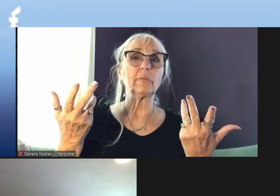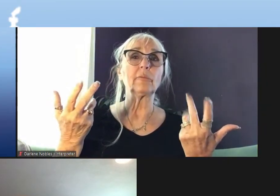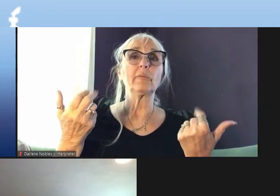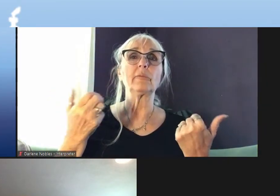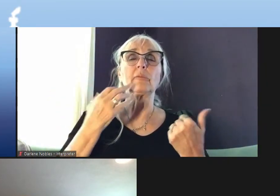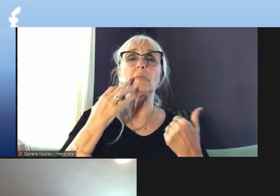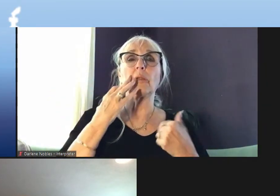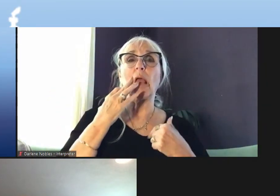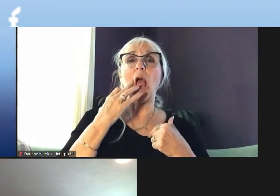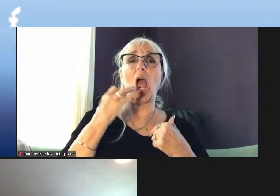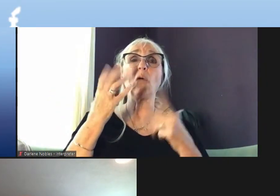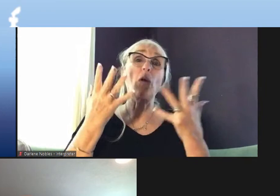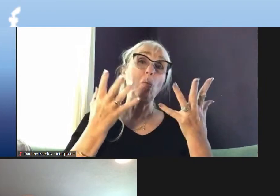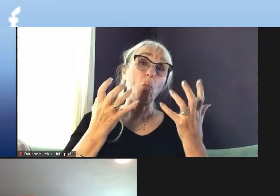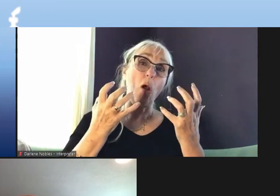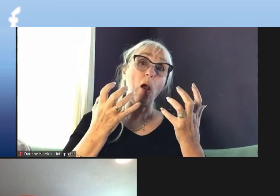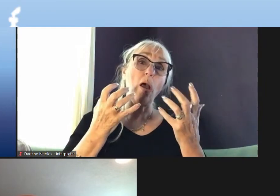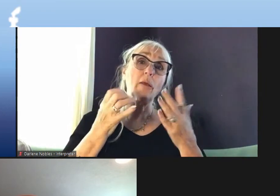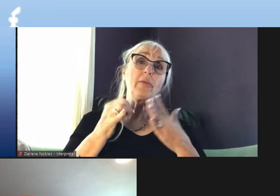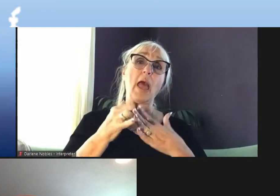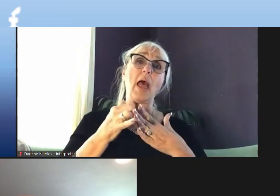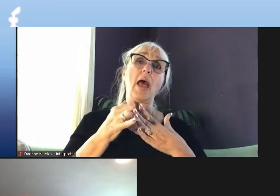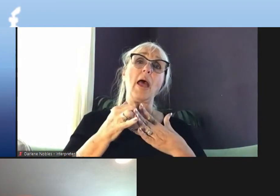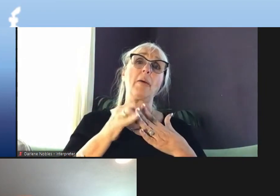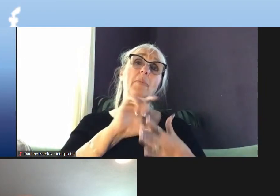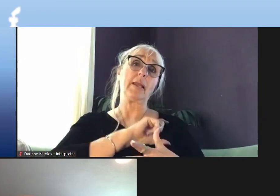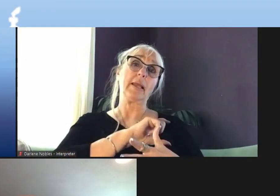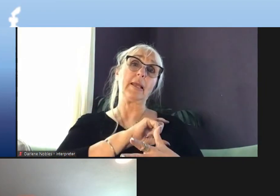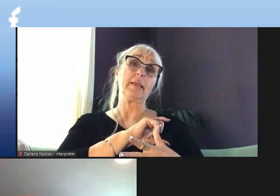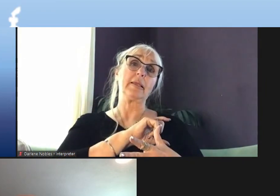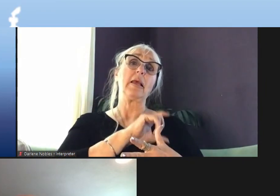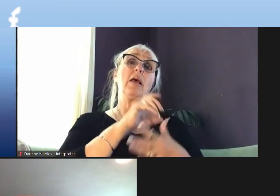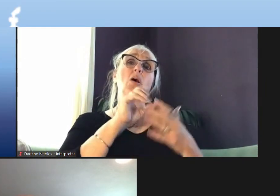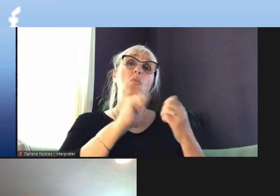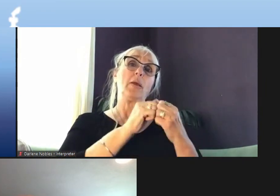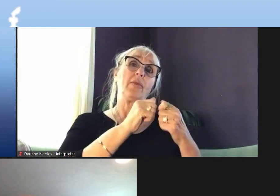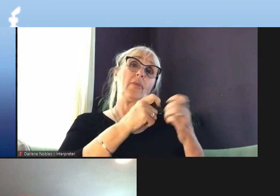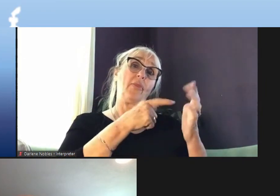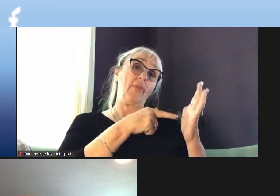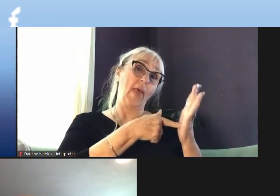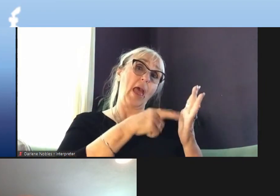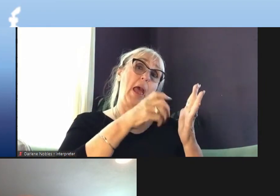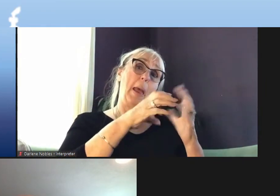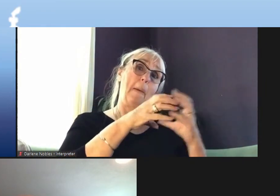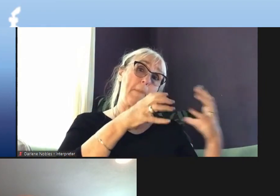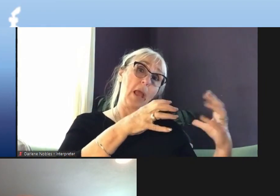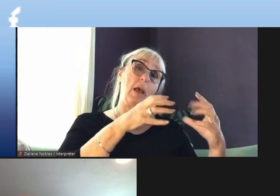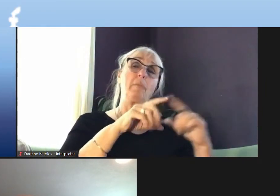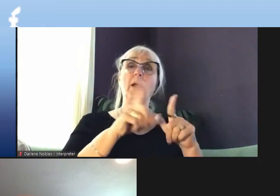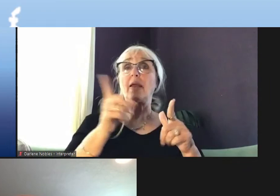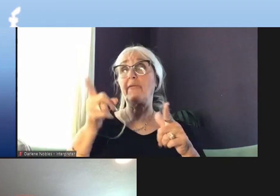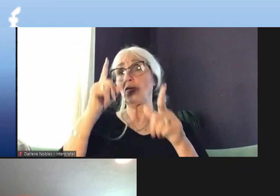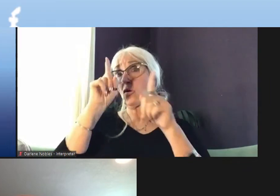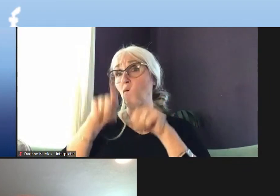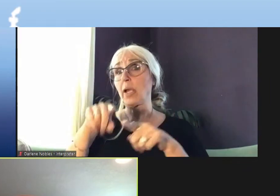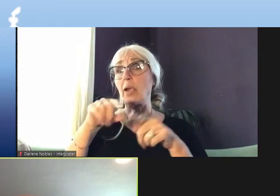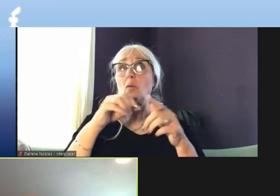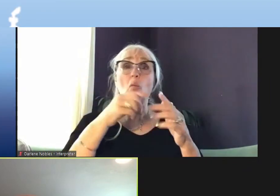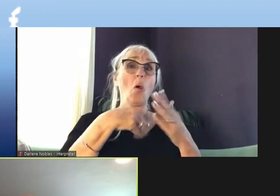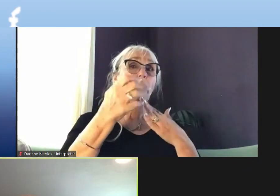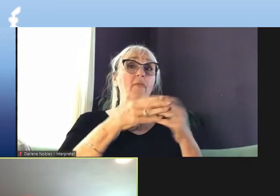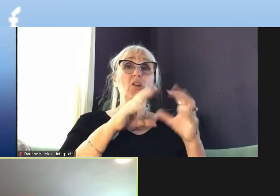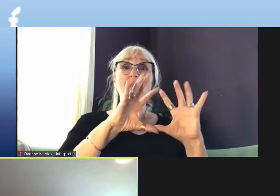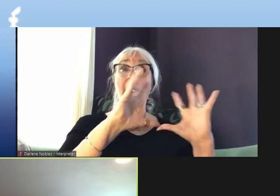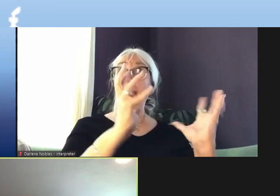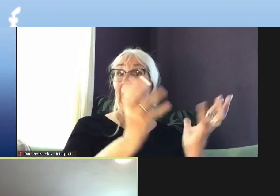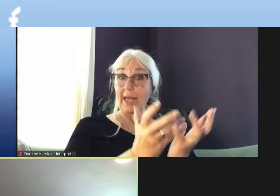we want this police interceptor vehicle with an amount. And if y'all were good with anything that fit into that category, then we would move forward with that. But